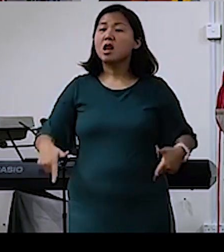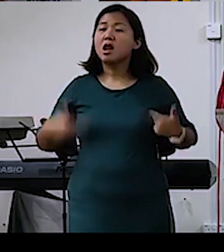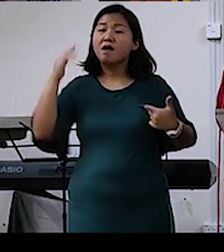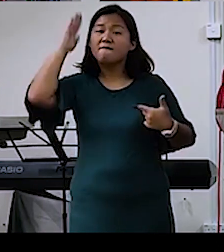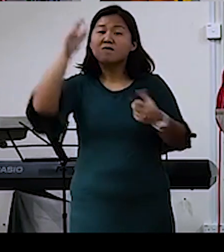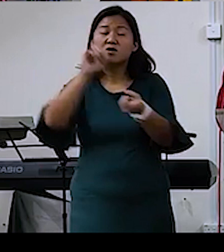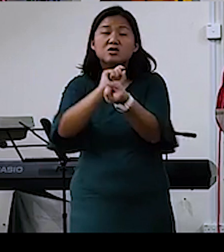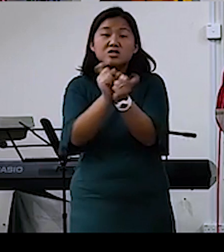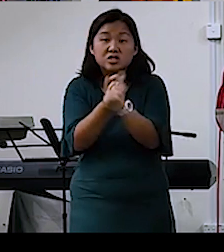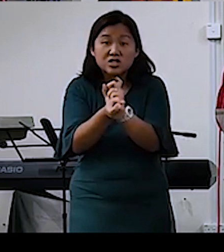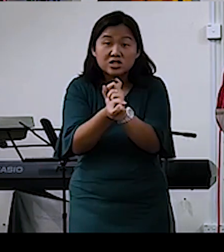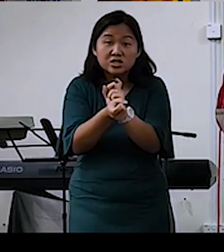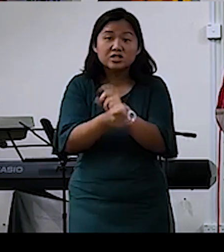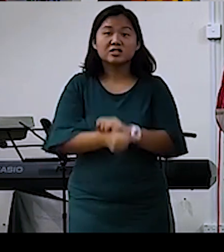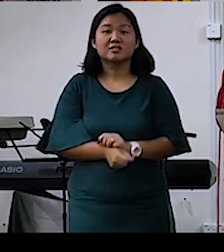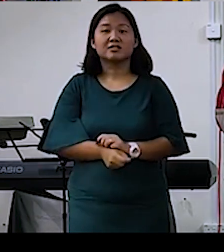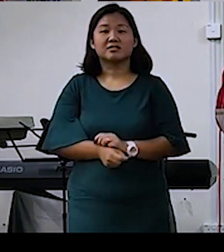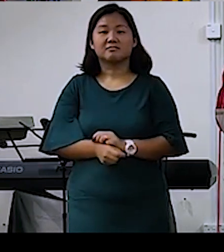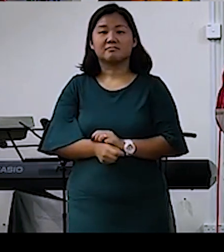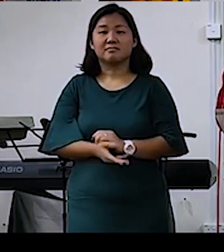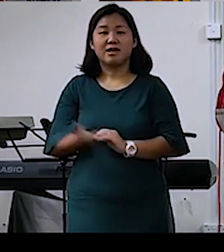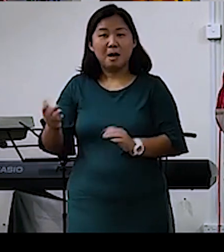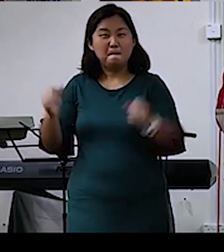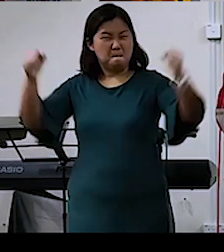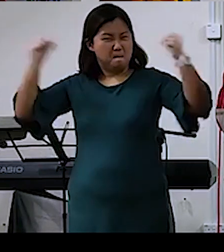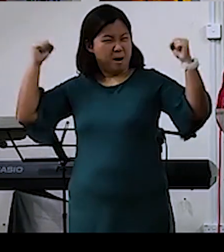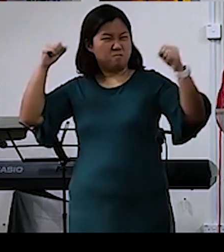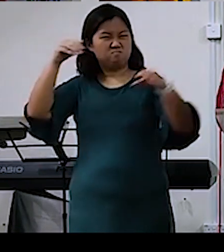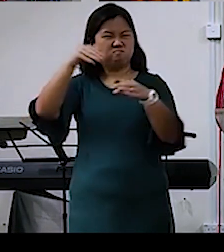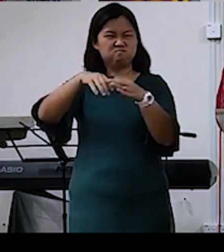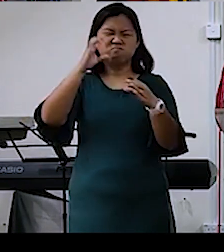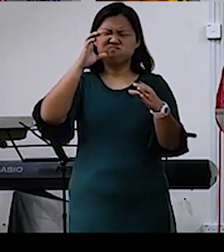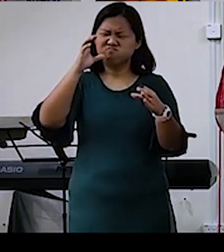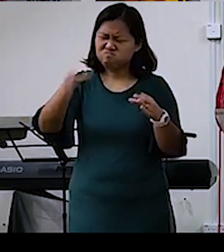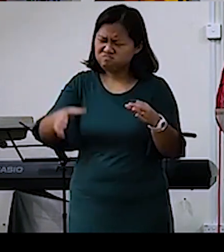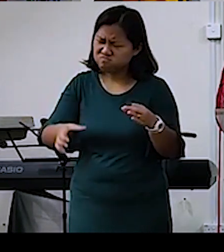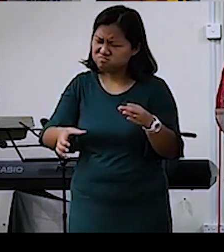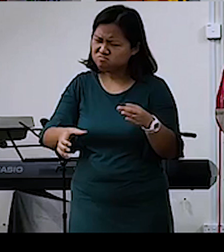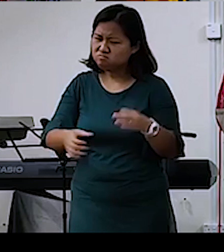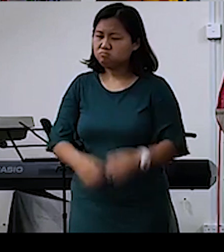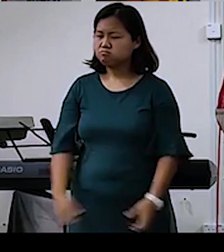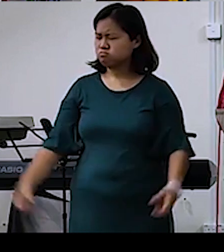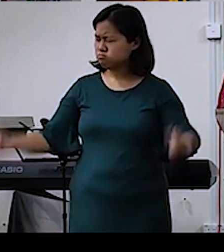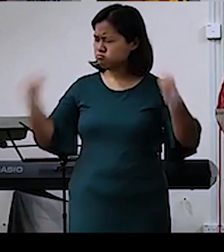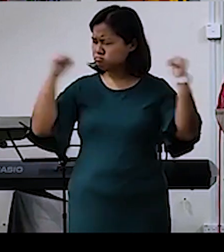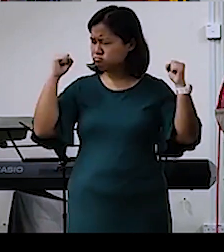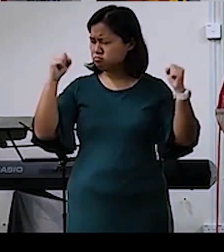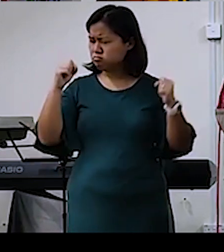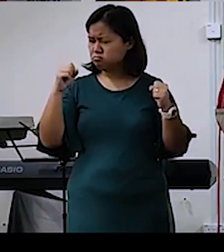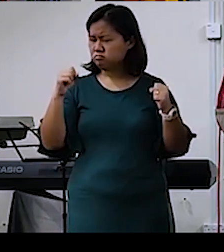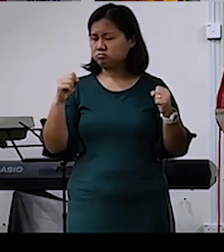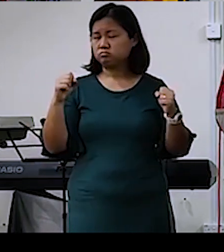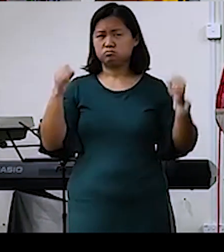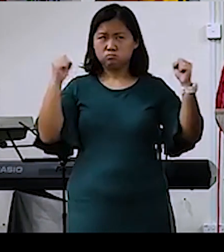you that because that's biblical. There is power in confession.The Bible says clearly there is power in the tongue of the